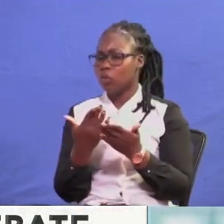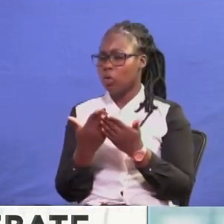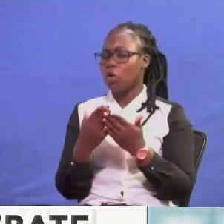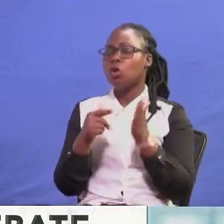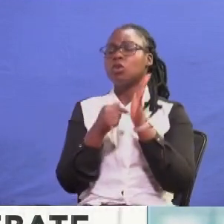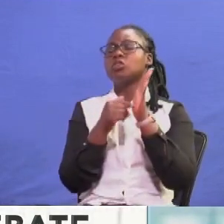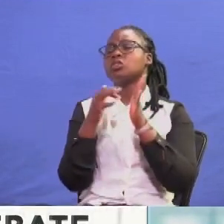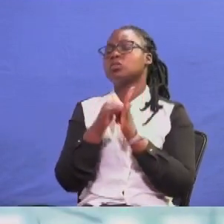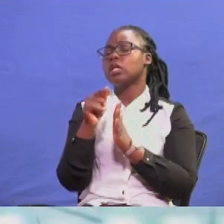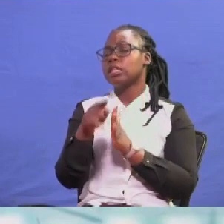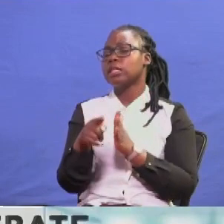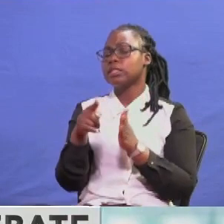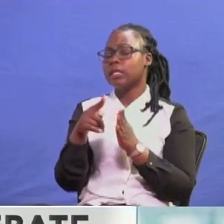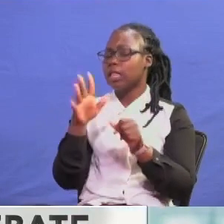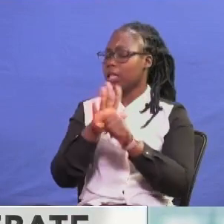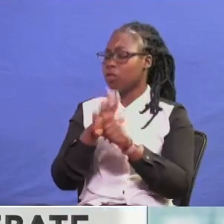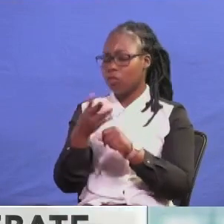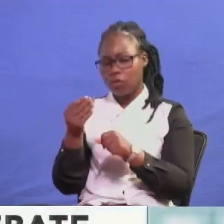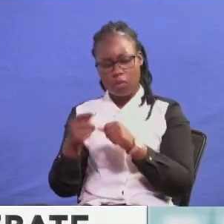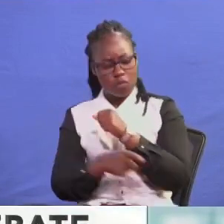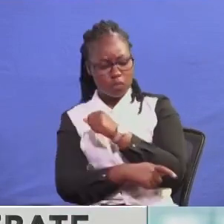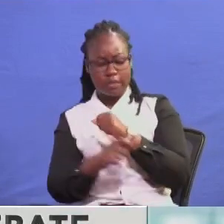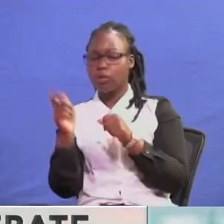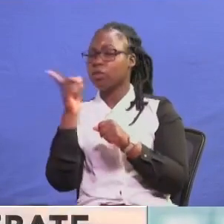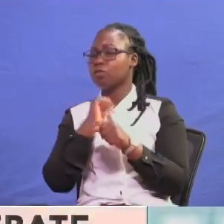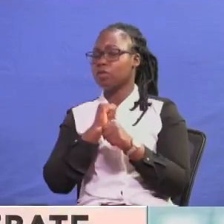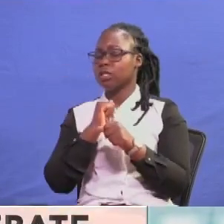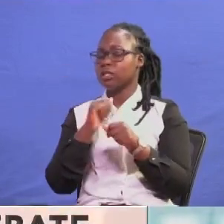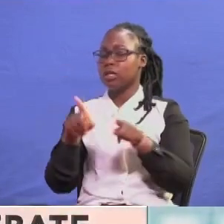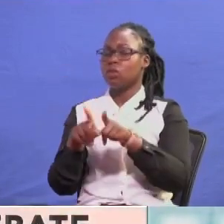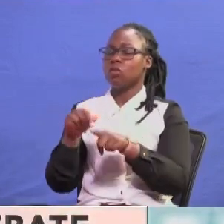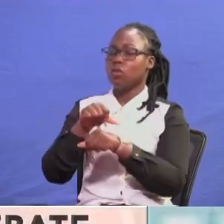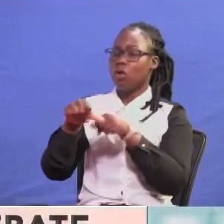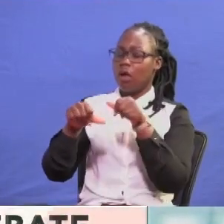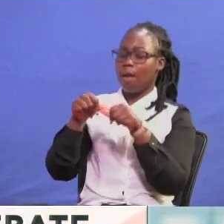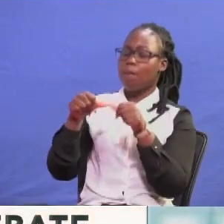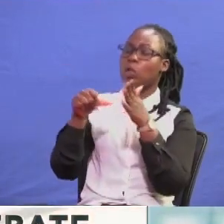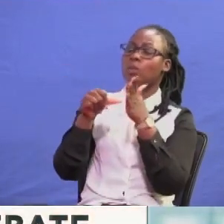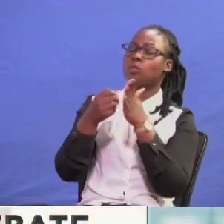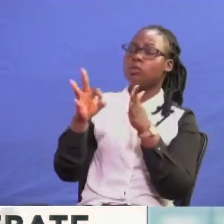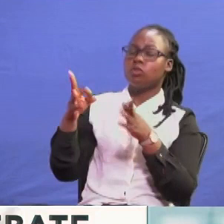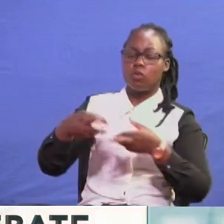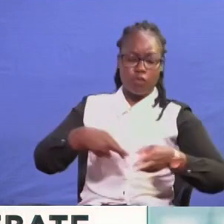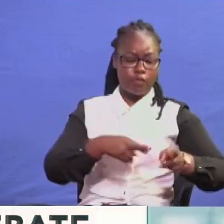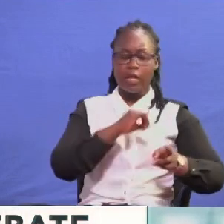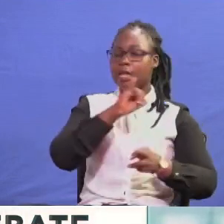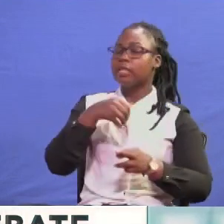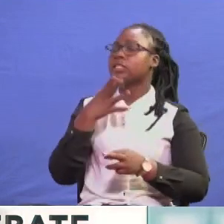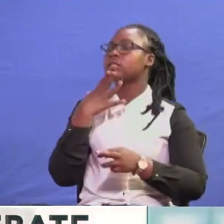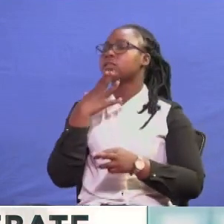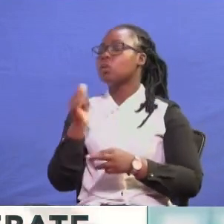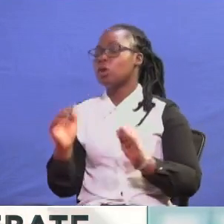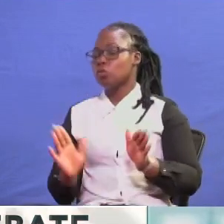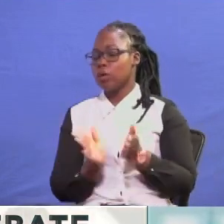indeed the bigger monies were stolen. Okay. And about the issues of the roads, I want to